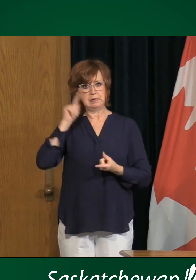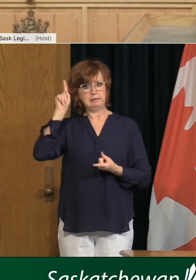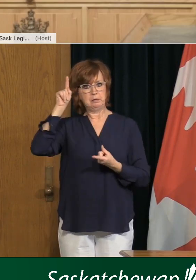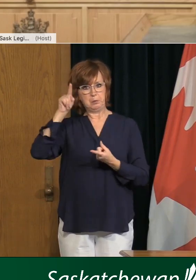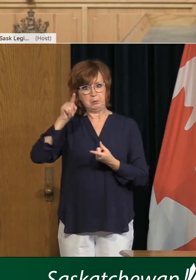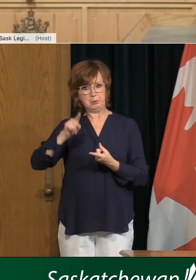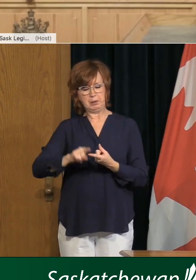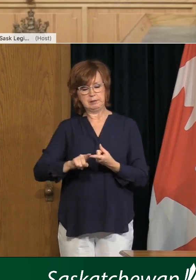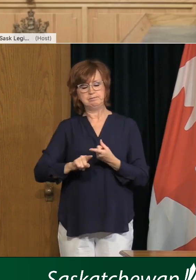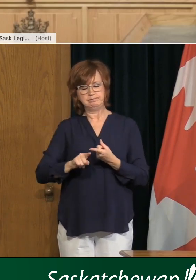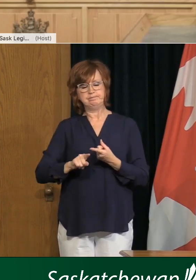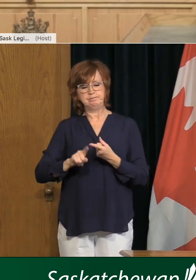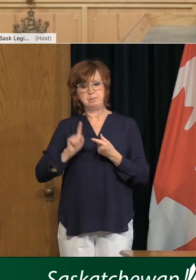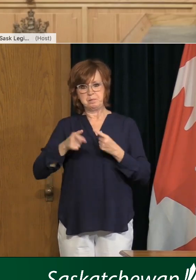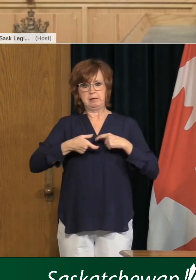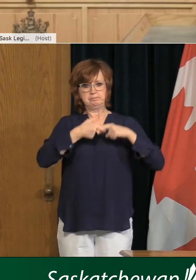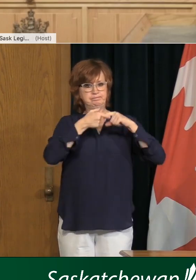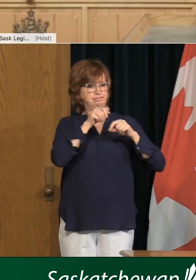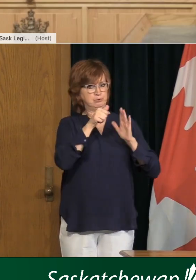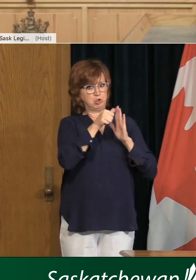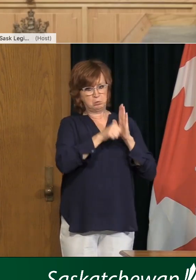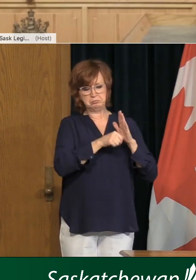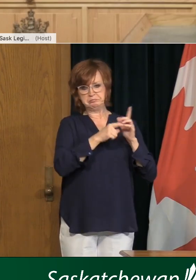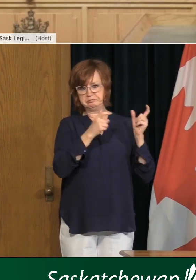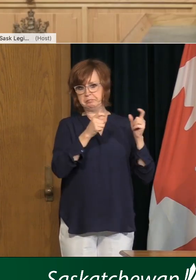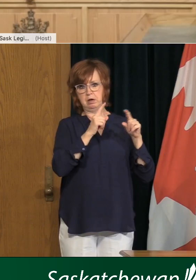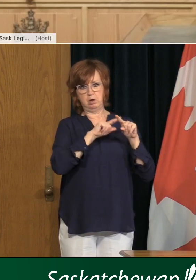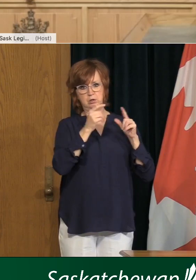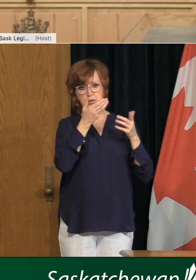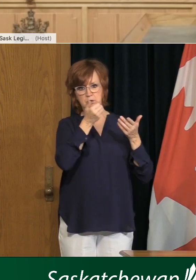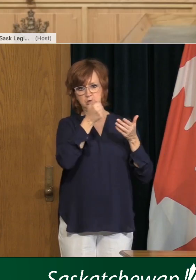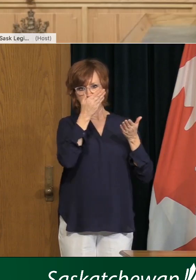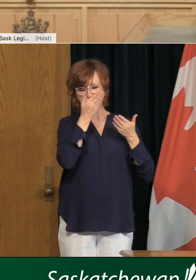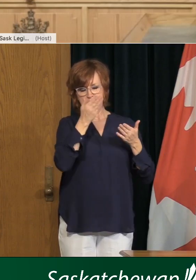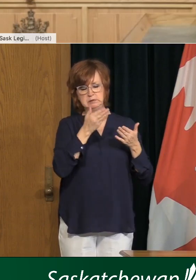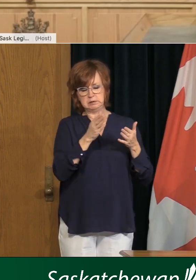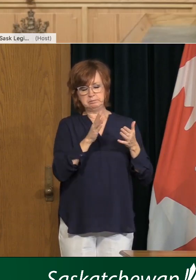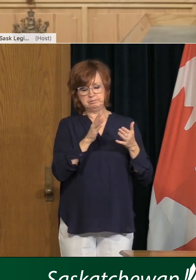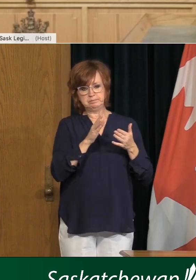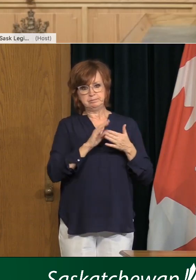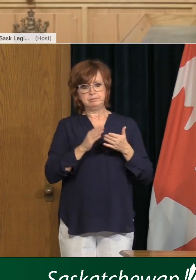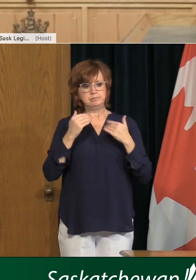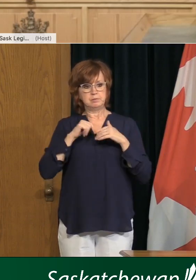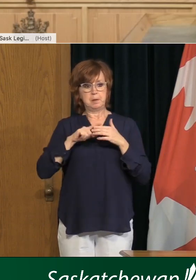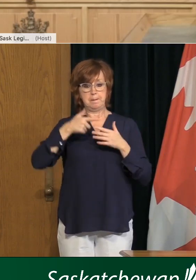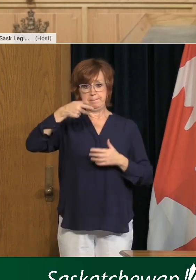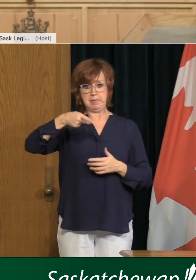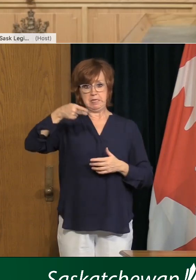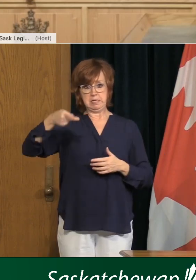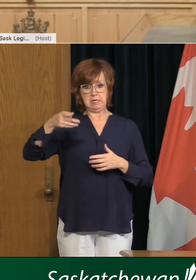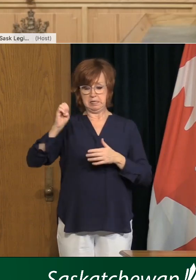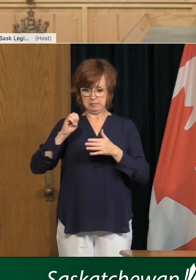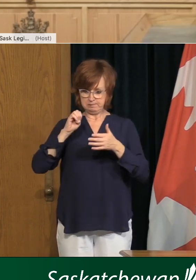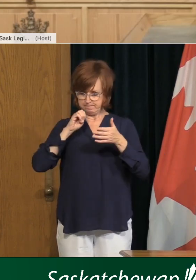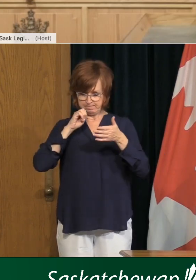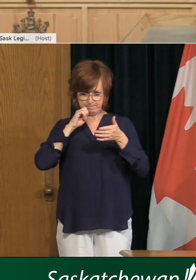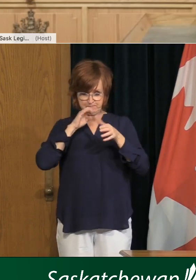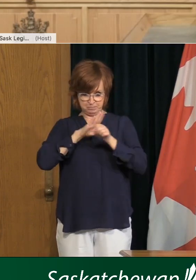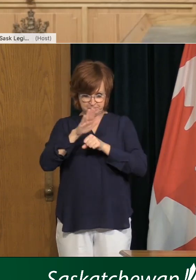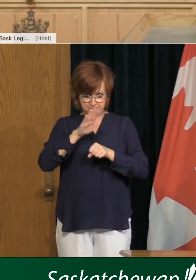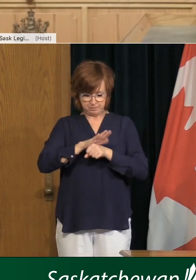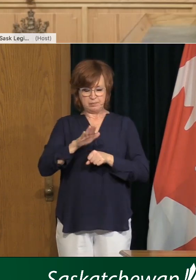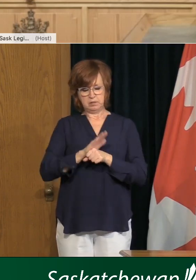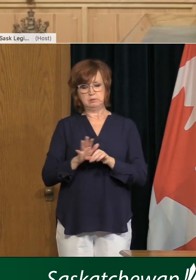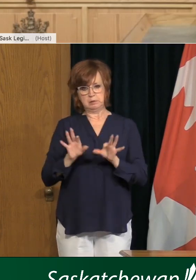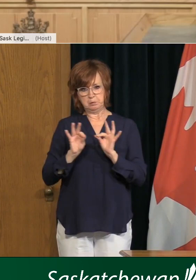PPE we've spoken about, but there are other supply chain issues that also need to be monitored, as well as public health orders,